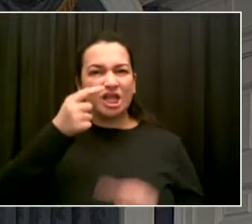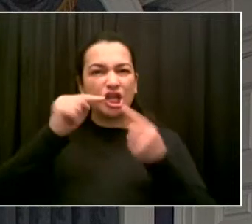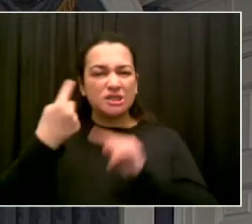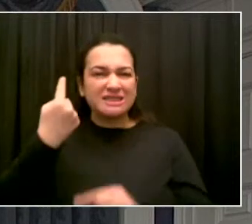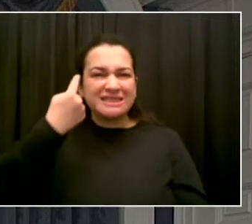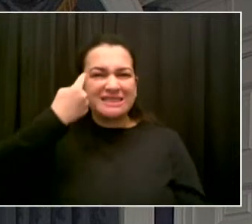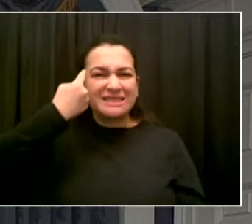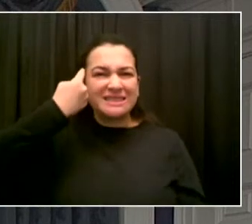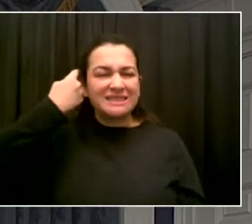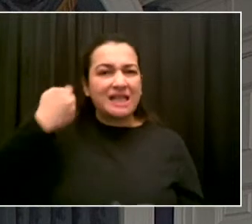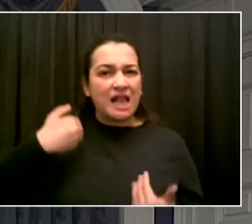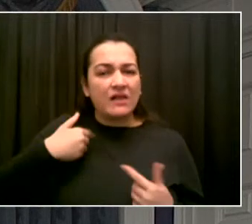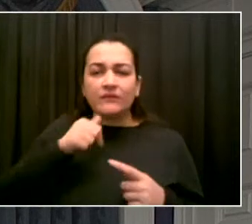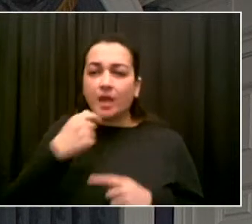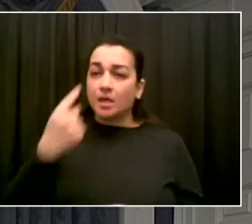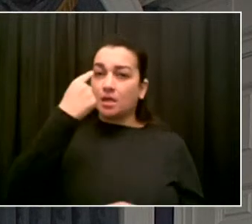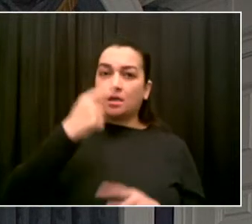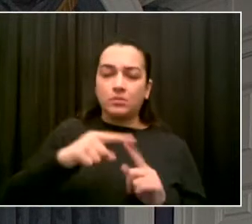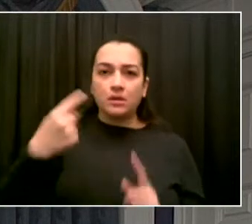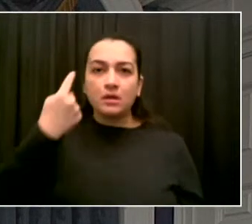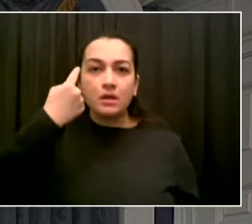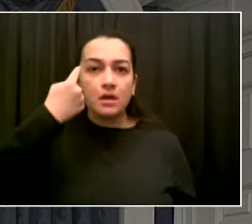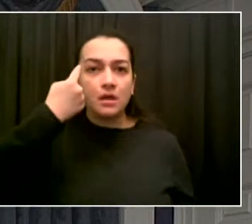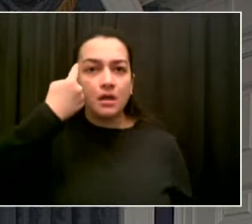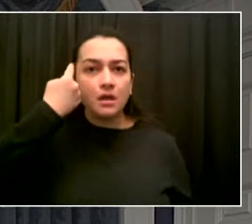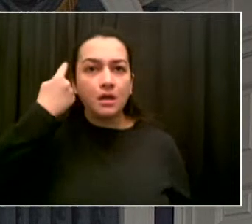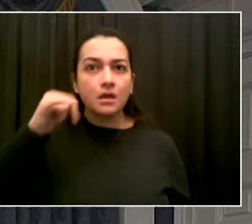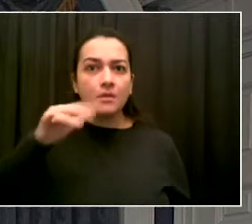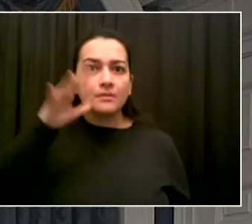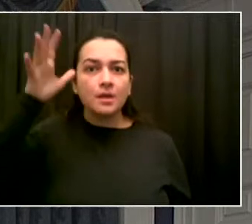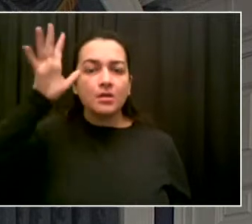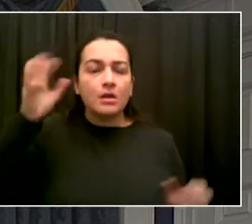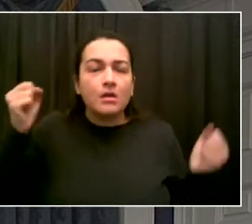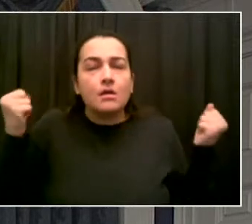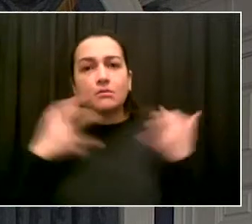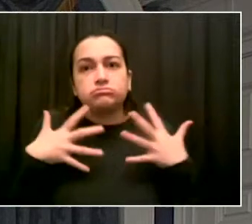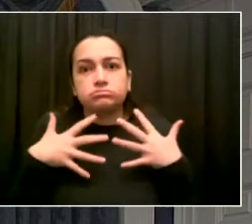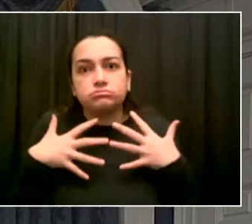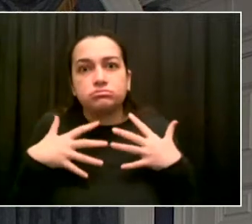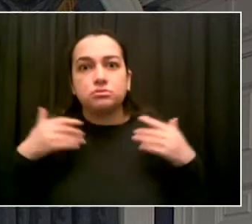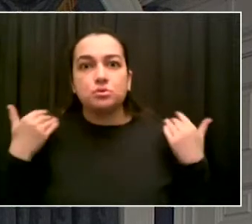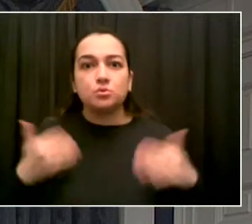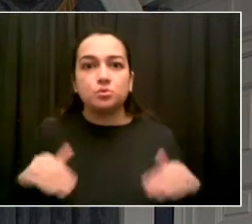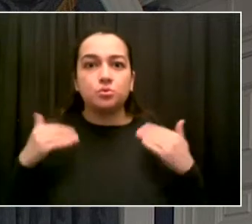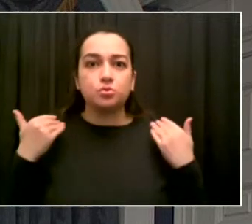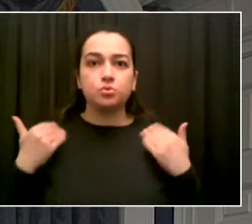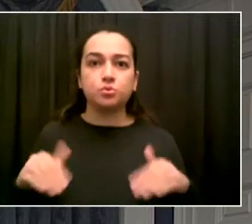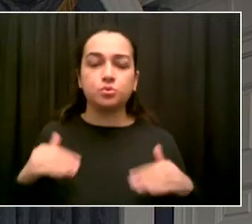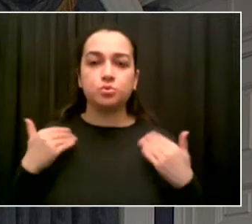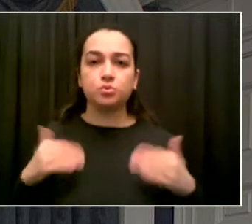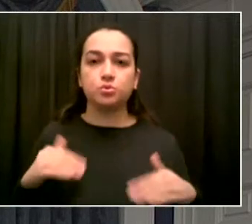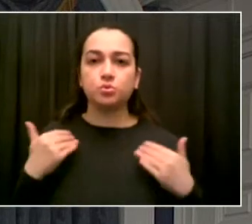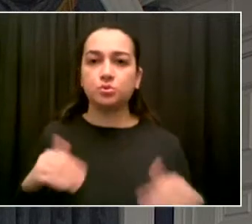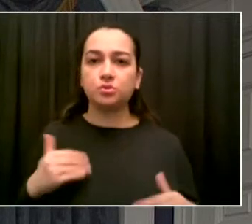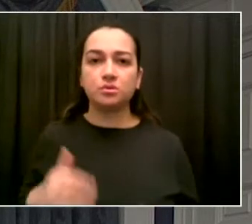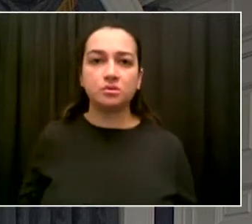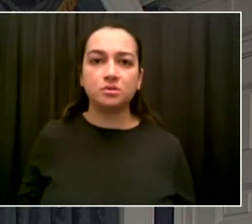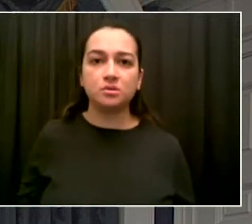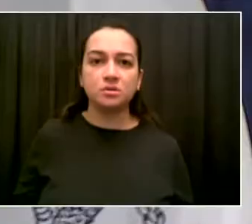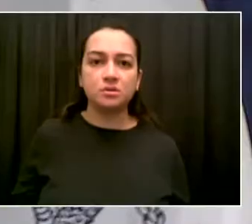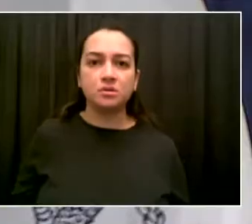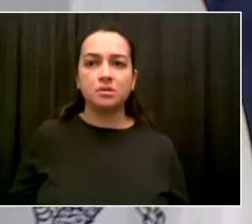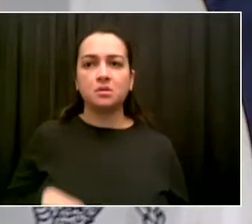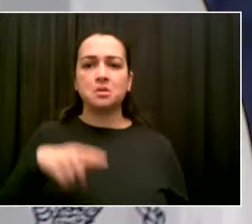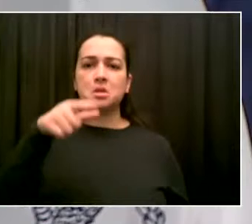back to school because of the virus. So I'm just wondering if you could kind of elaborate on that a little bit. Sure. I appreciate